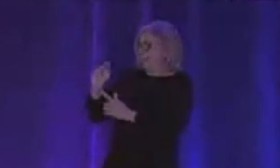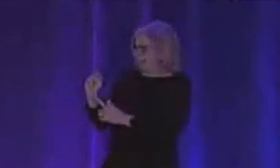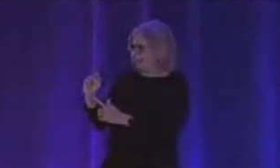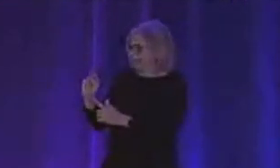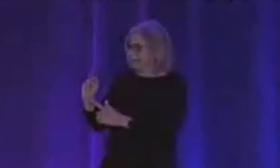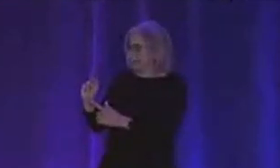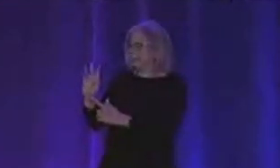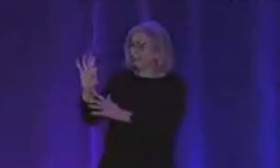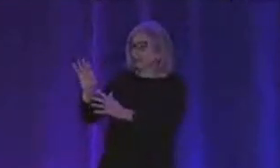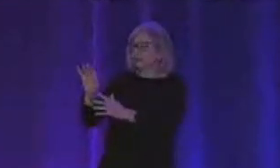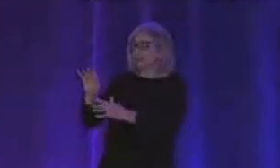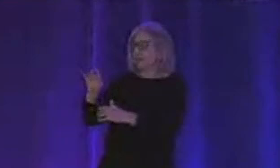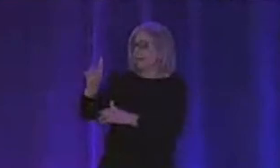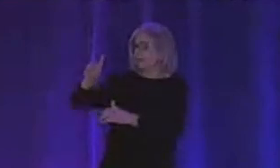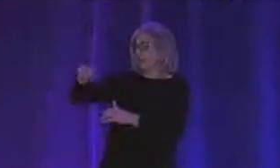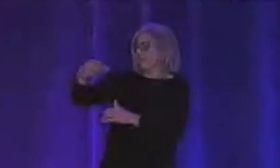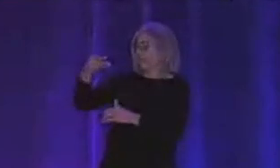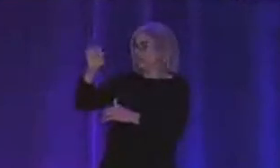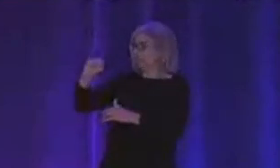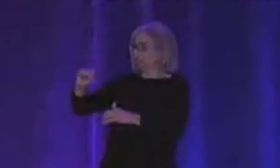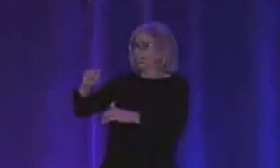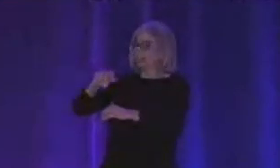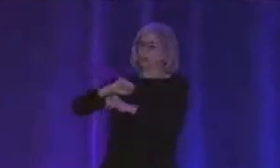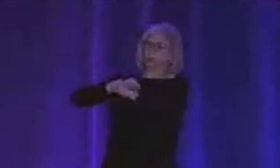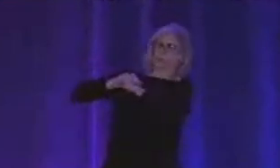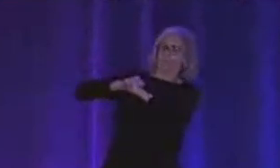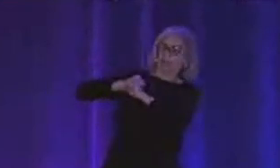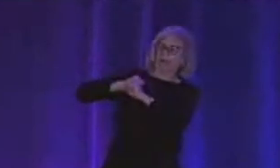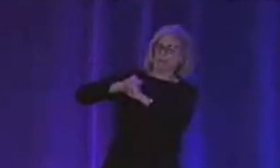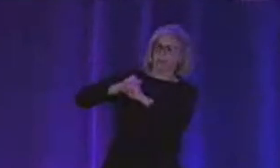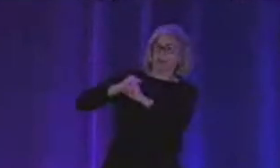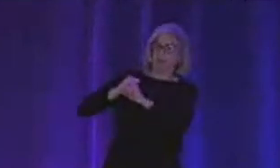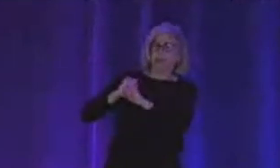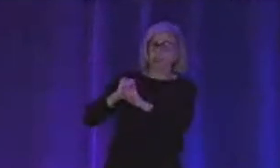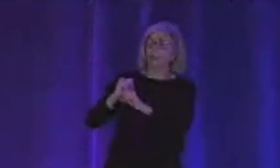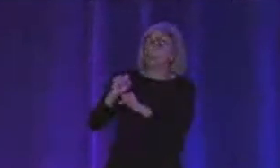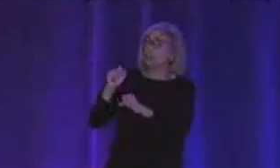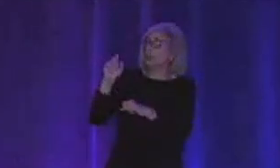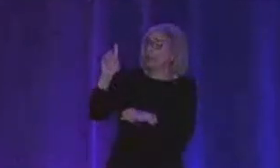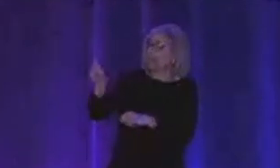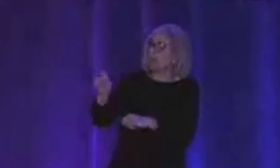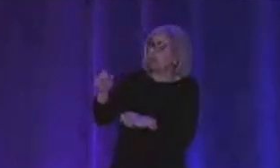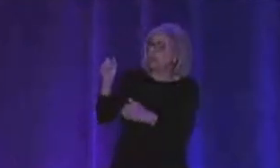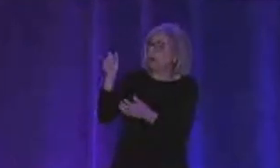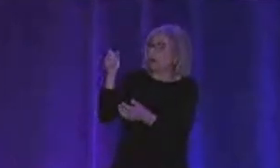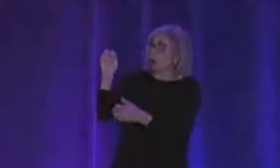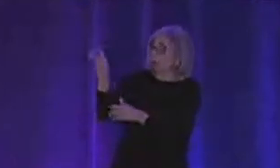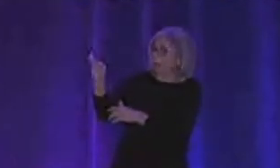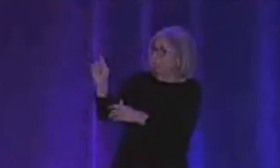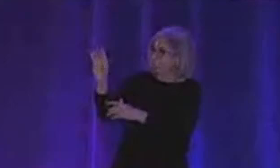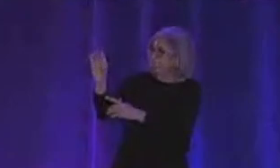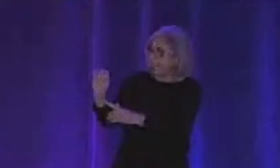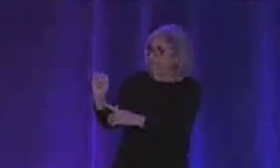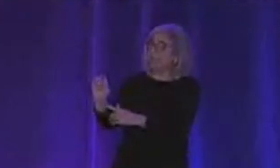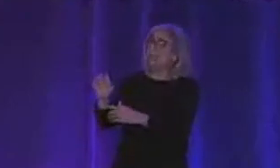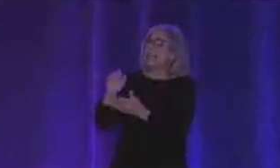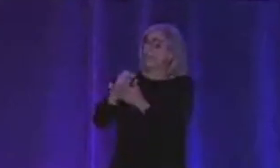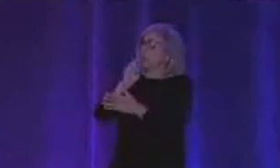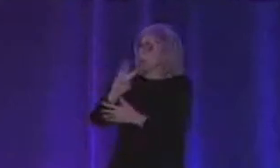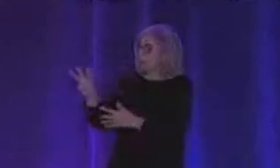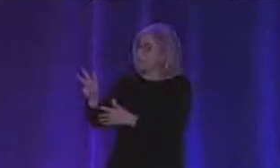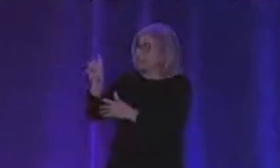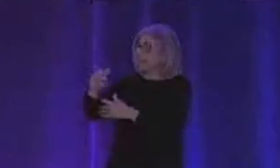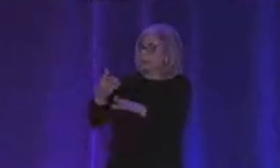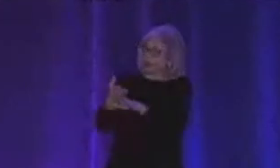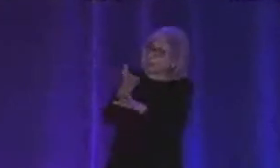phishing resistant, because in order to authenticate with WebAuthn, the authenticator and the website have to